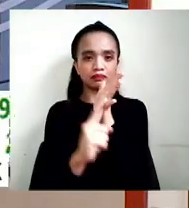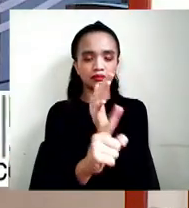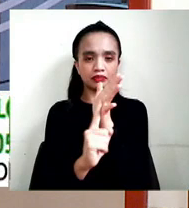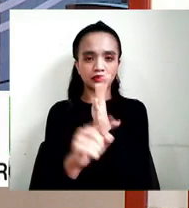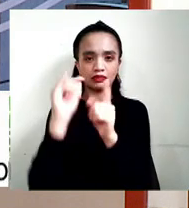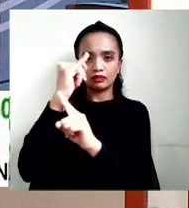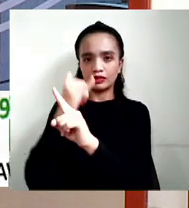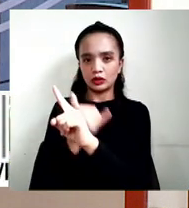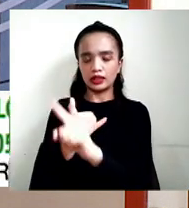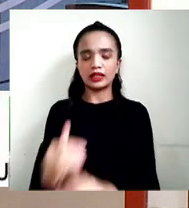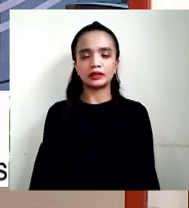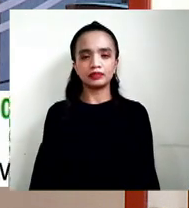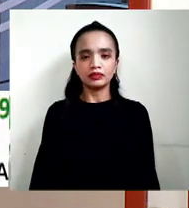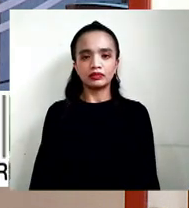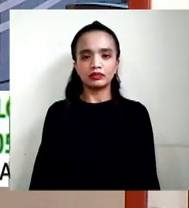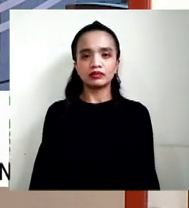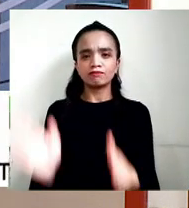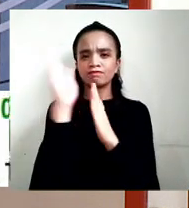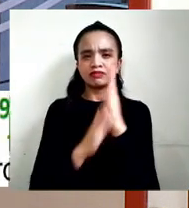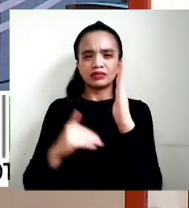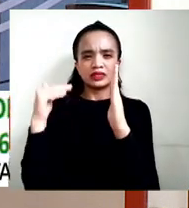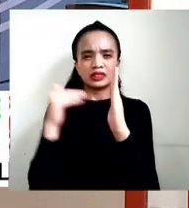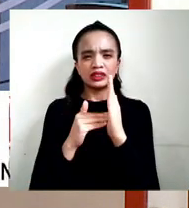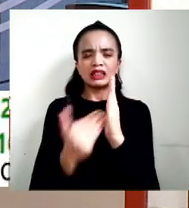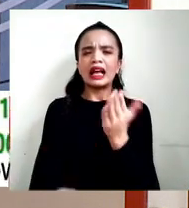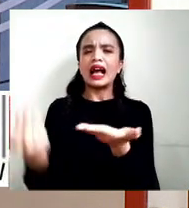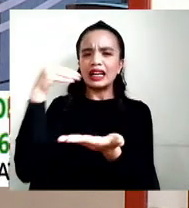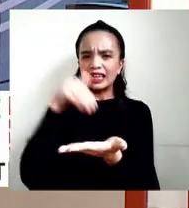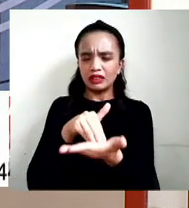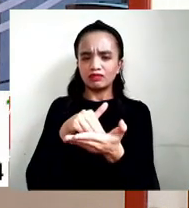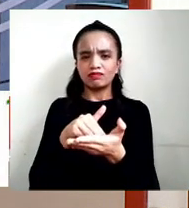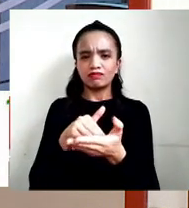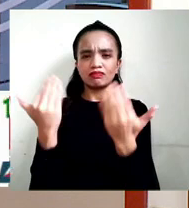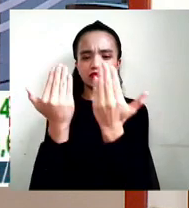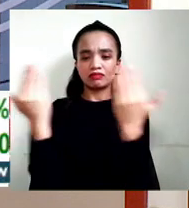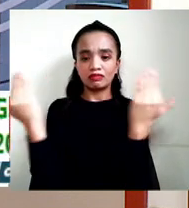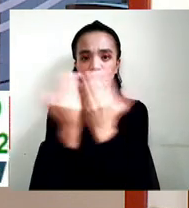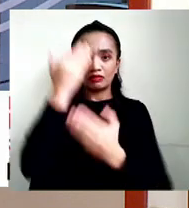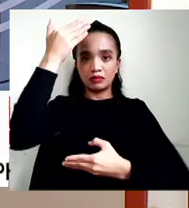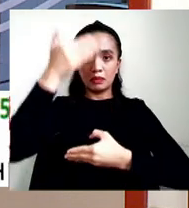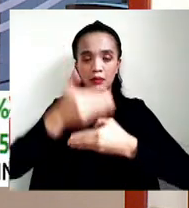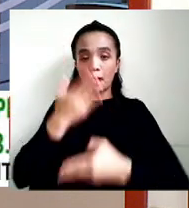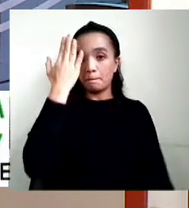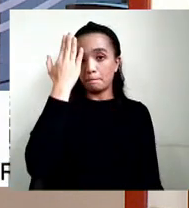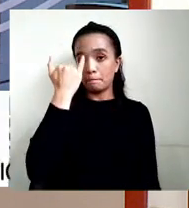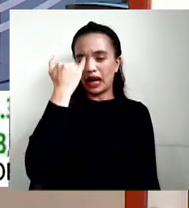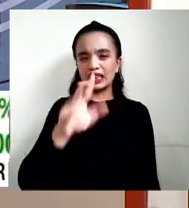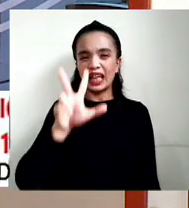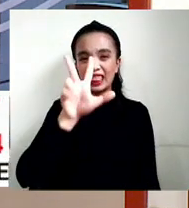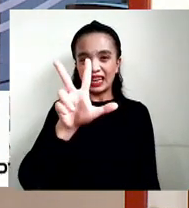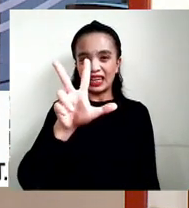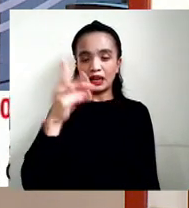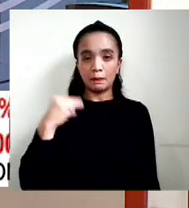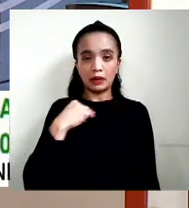New Zealand's largest city goes back into lockdown after three members of a family tested positive for COVID-19. It's the